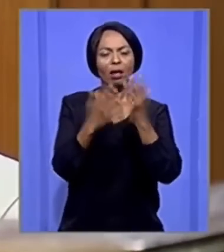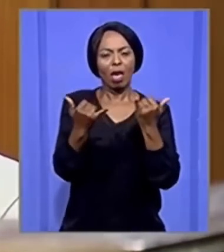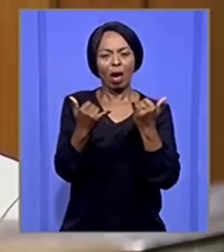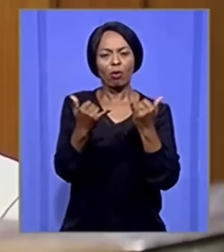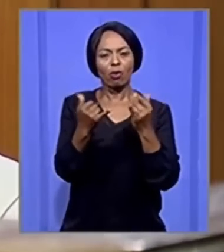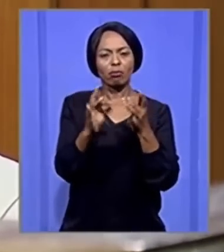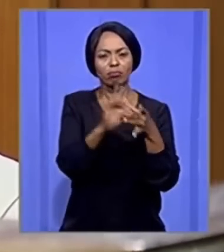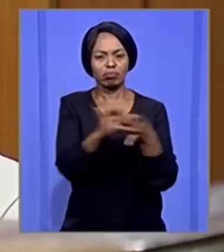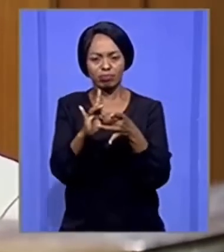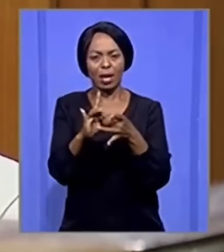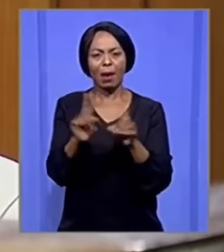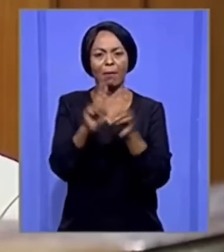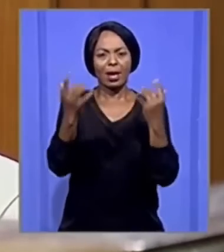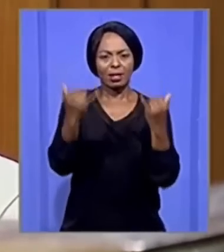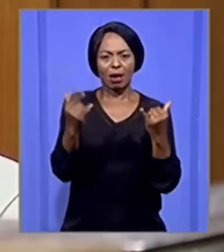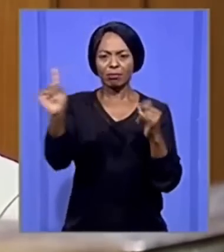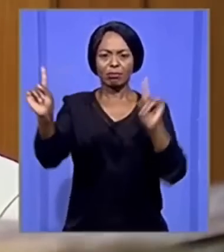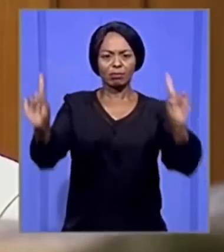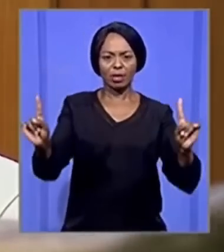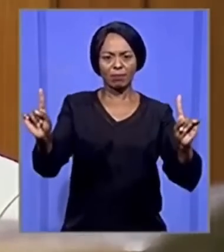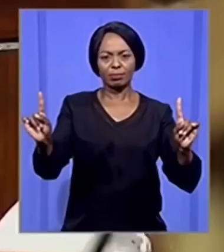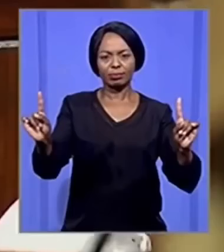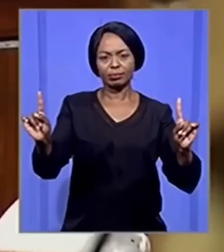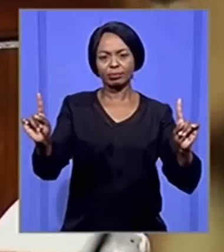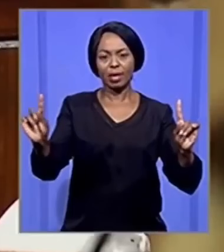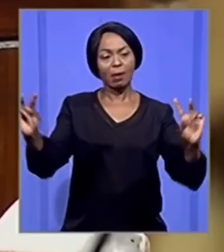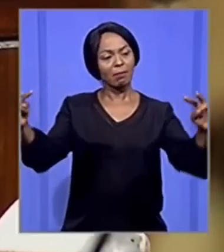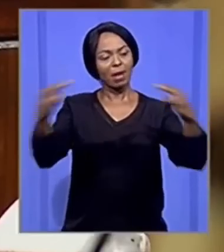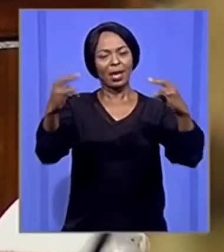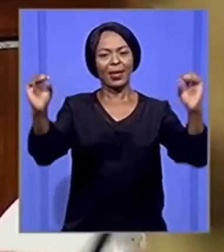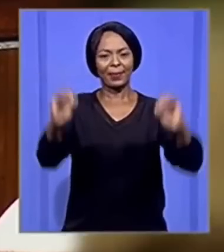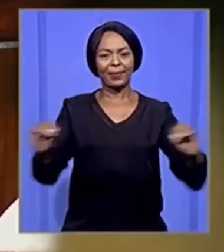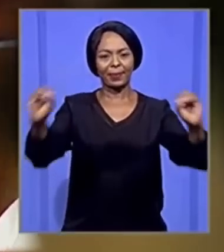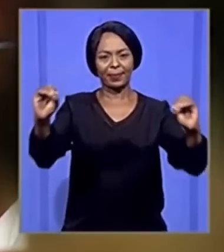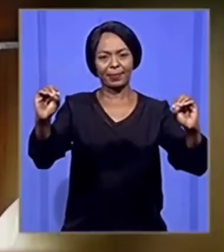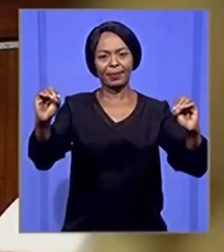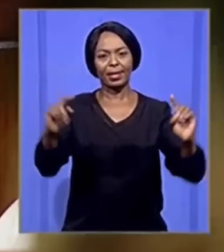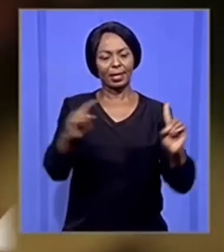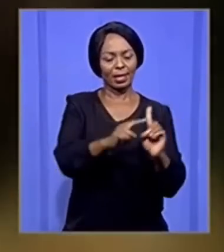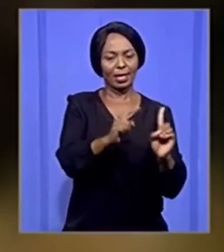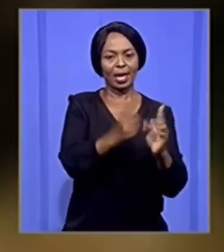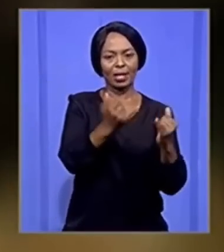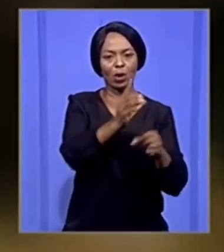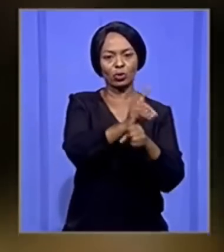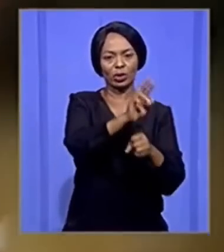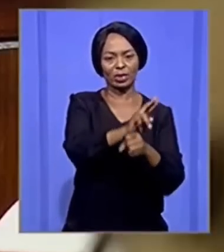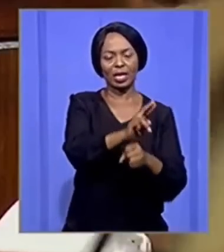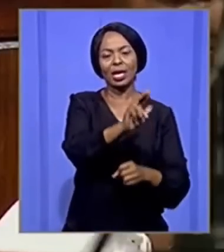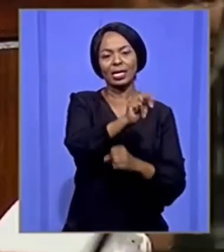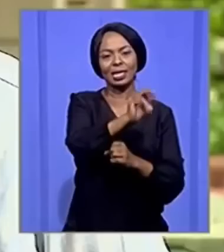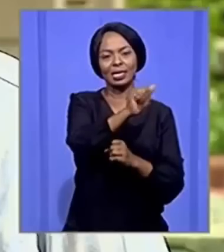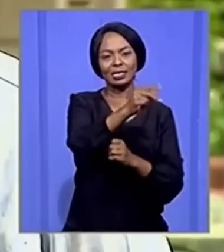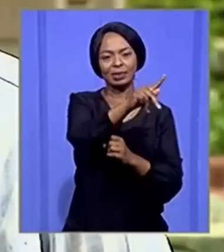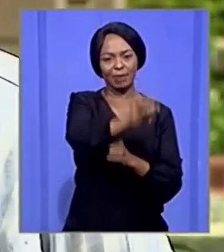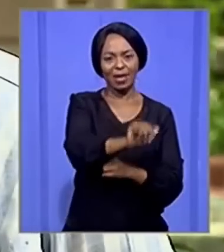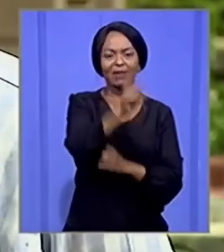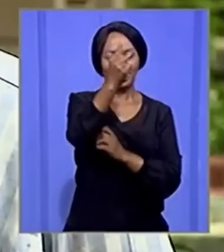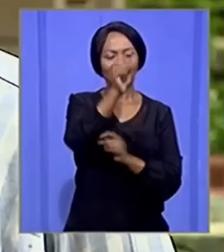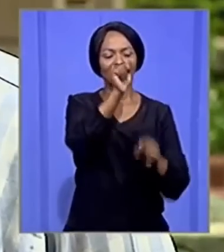leno baratani bano ga banka ba lebana le go lebana mme Dr. Nandipha Magudumana e setse le ene molatofadiwa wa ntlha.